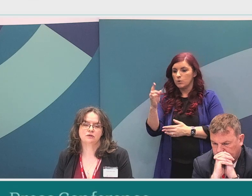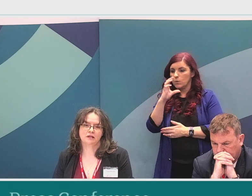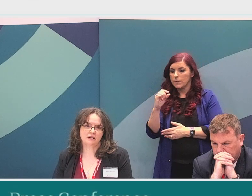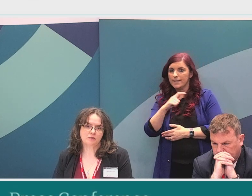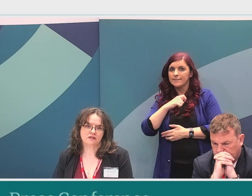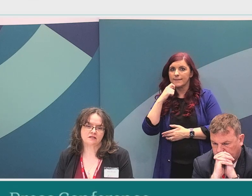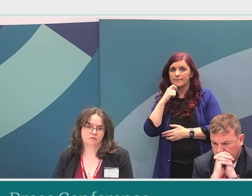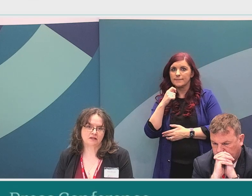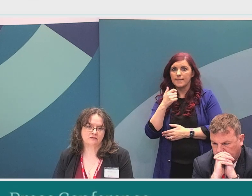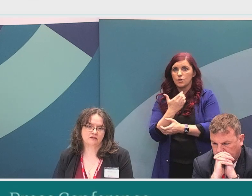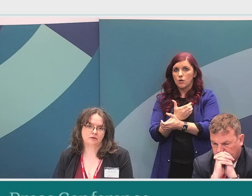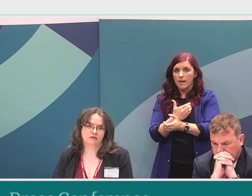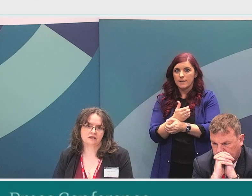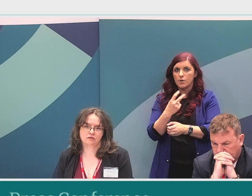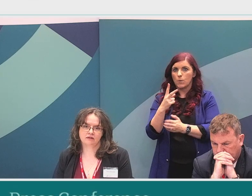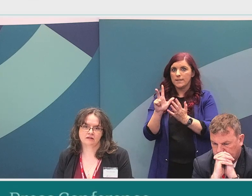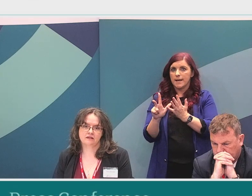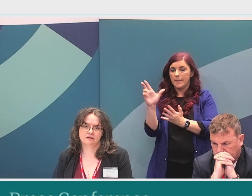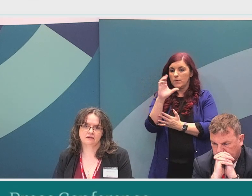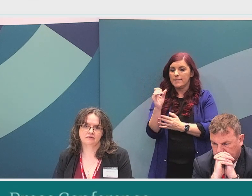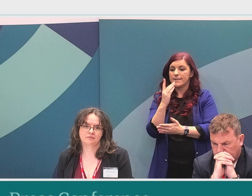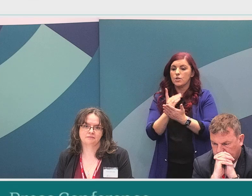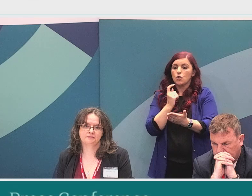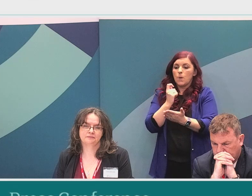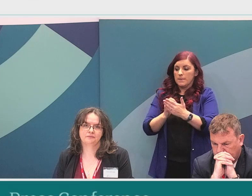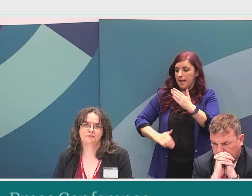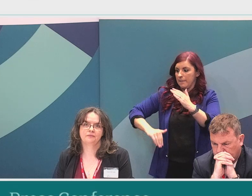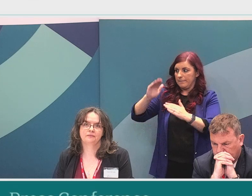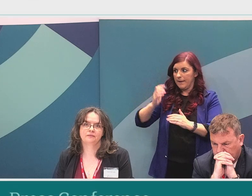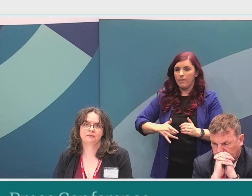and 28% of males have experienced sexual violence in their lifetime.